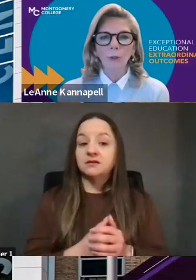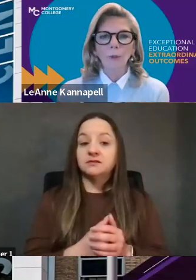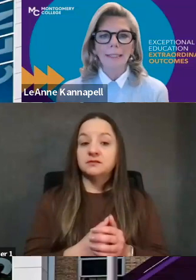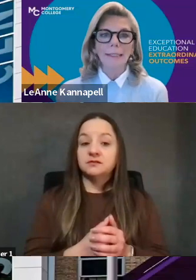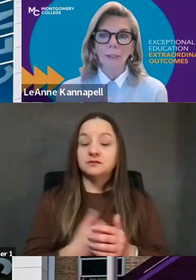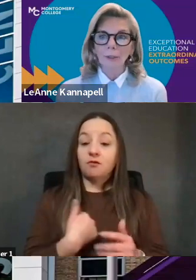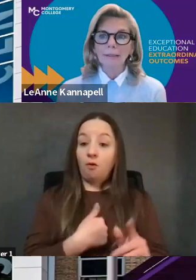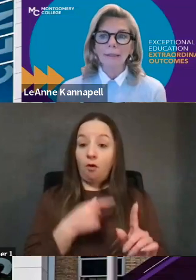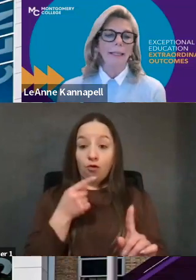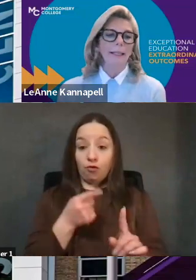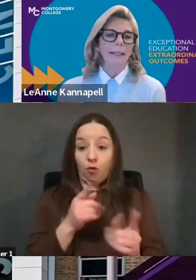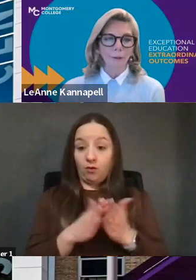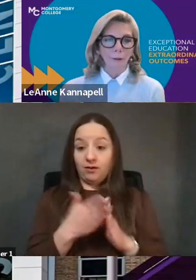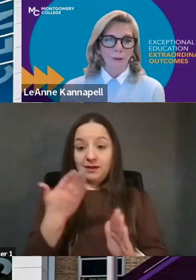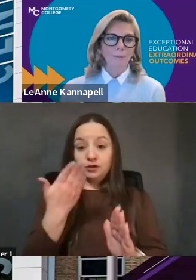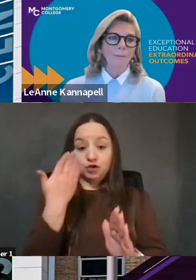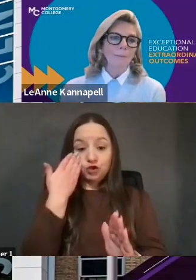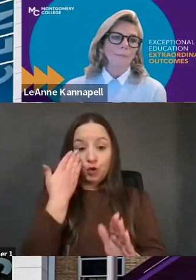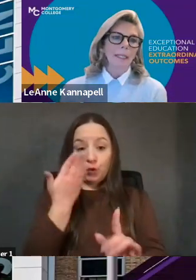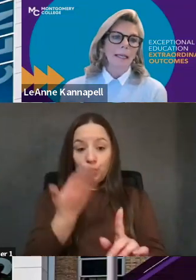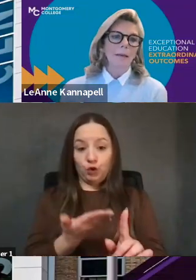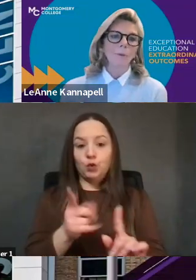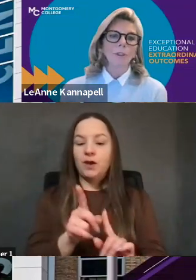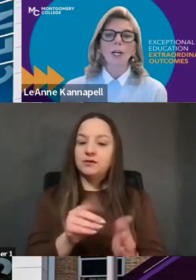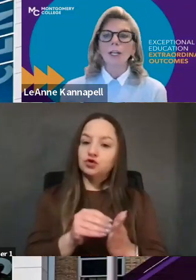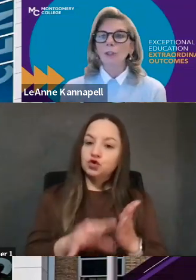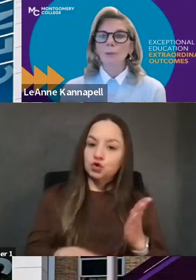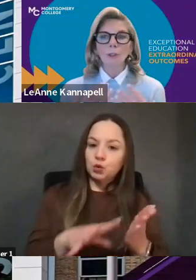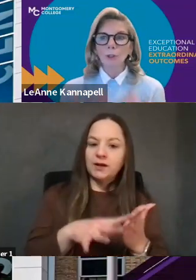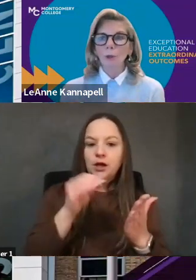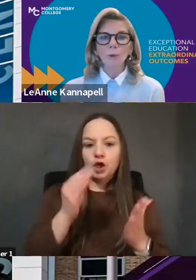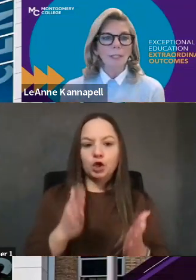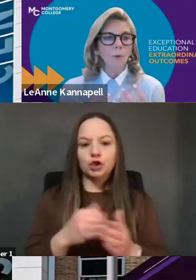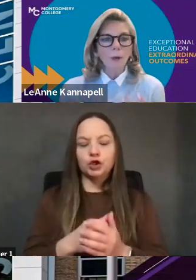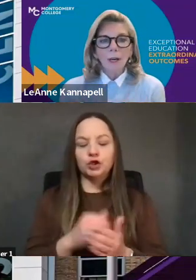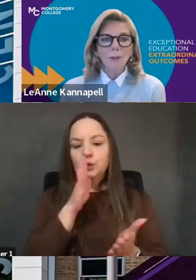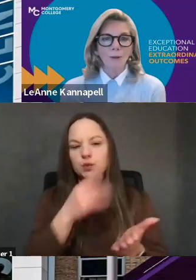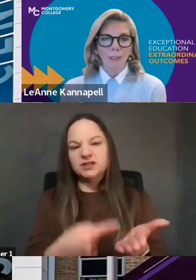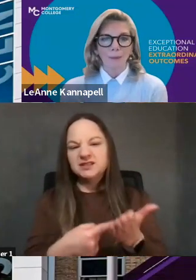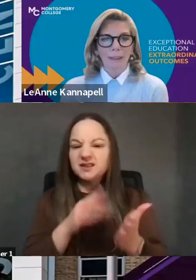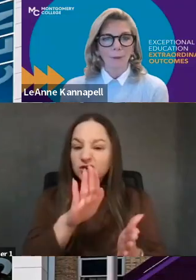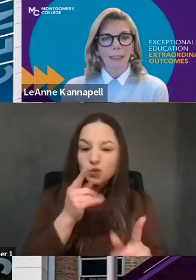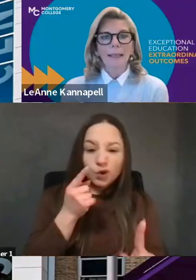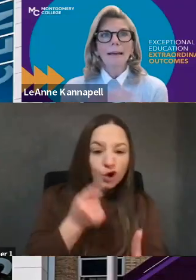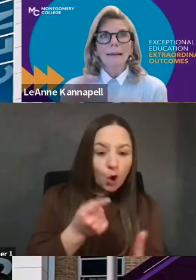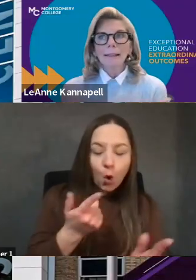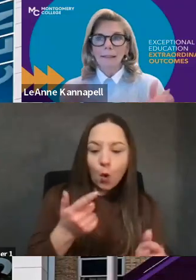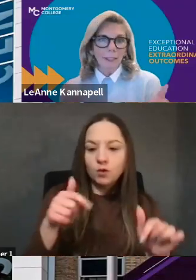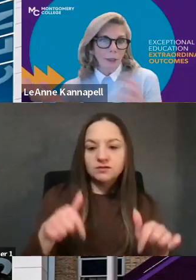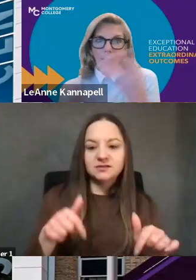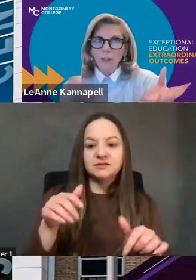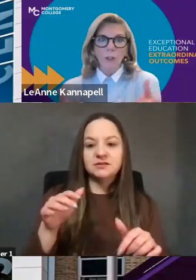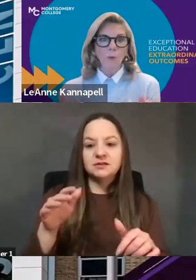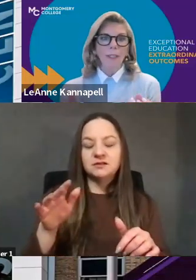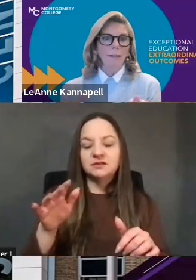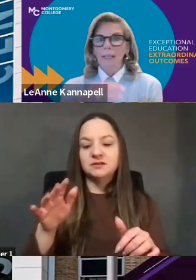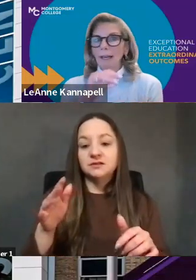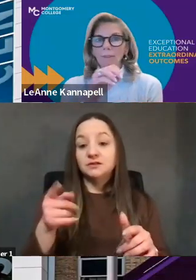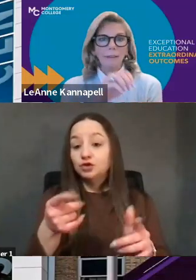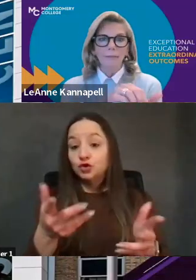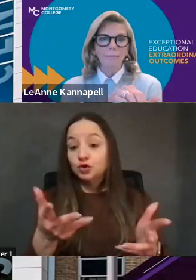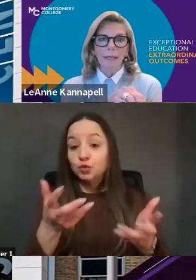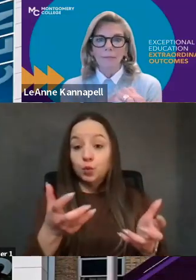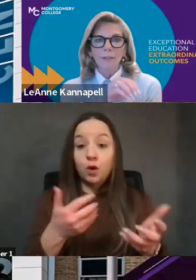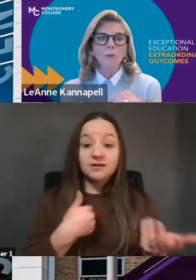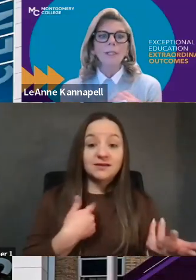to know you as a student and as a learner. We'll talk to you about your goals. Like, what are your goals in Montgomery? Or do you want to